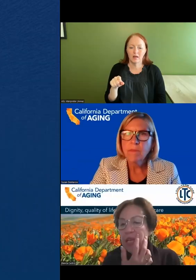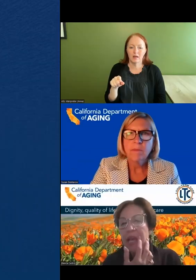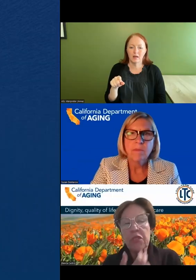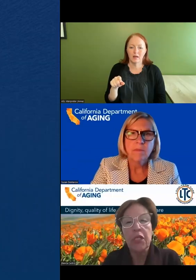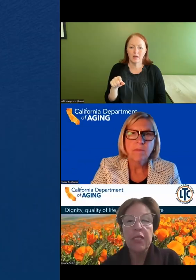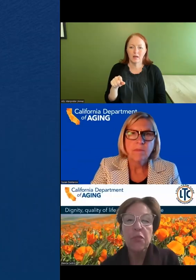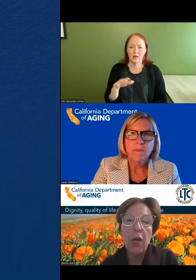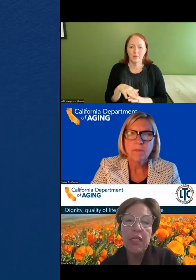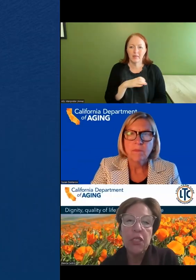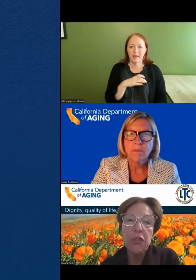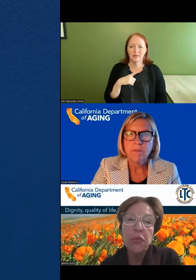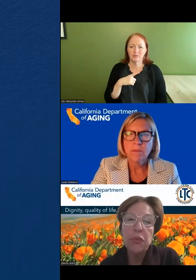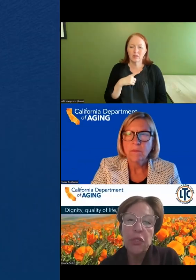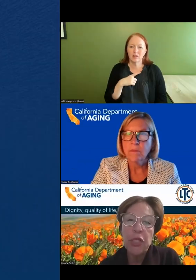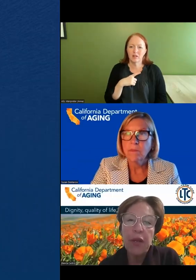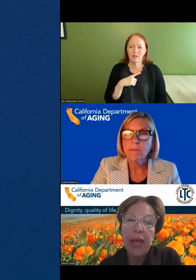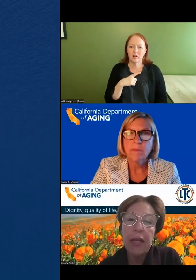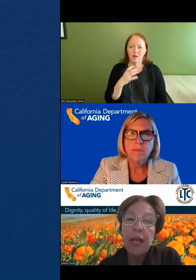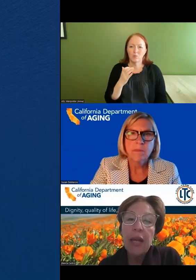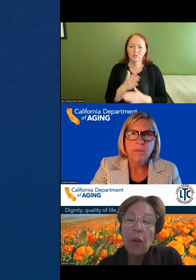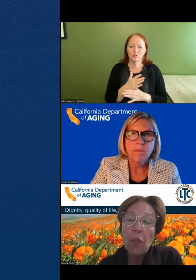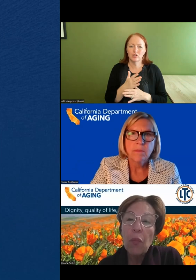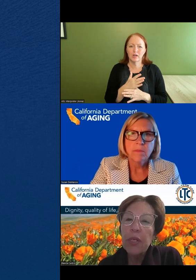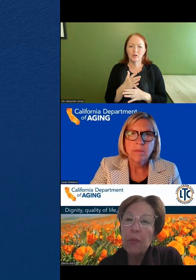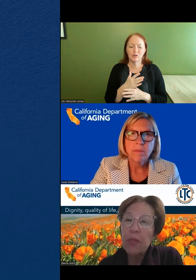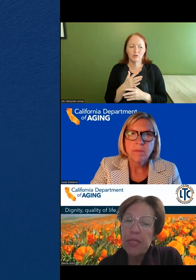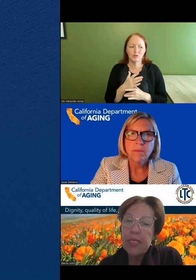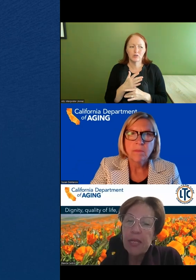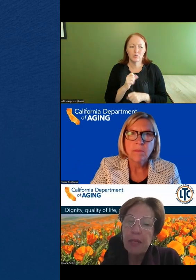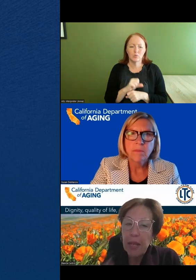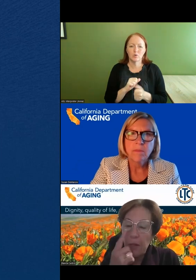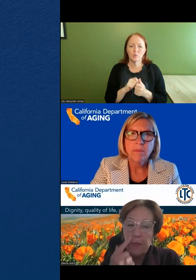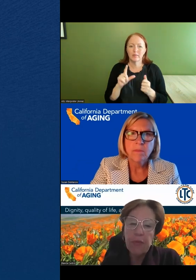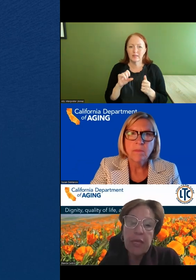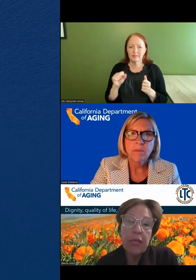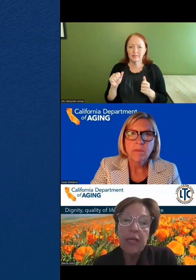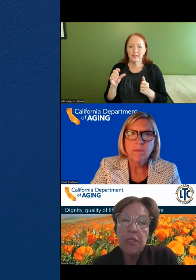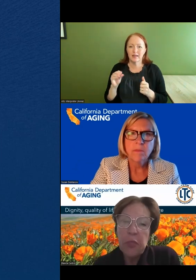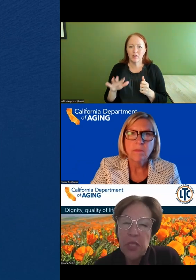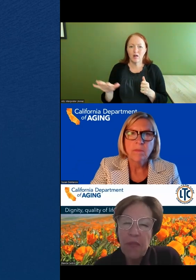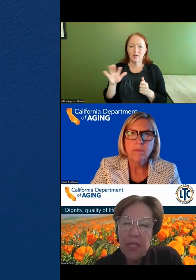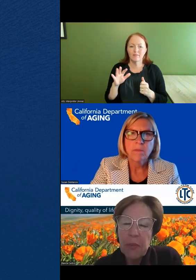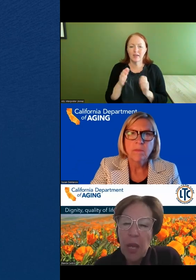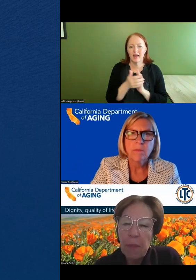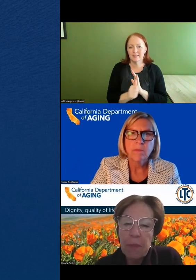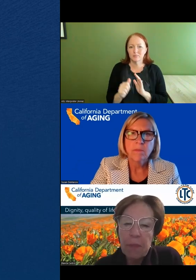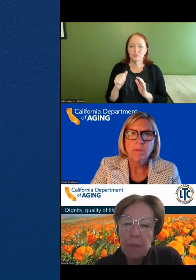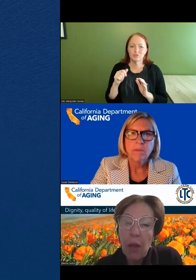the council, I just wanted to share that working with Lisa and all of the experts on